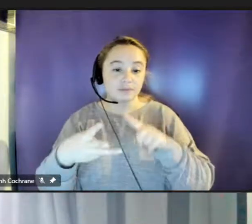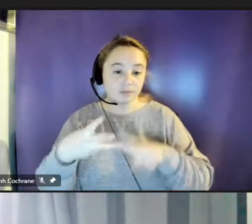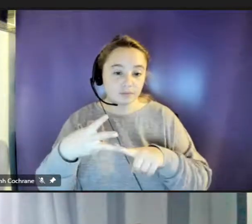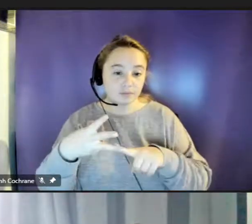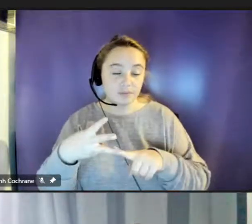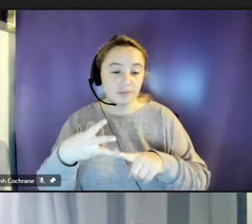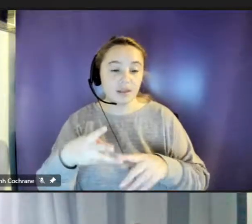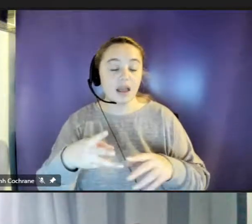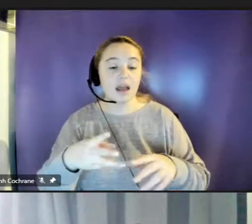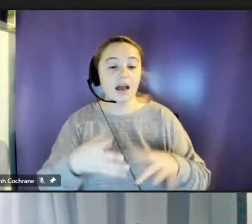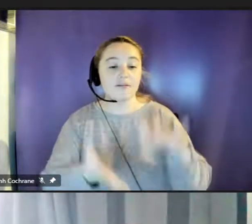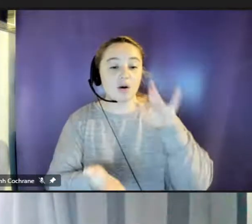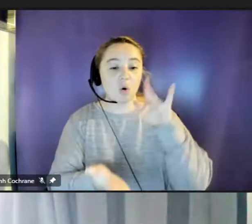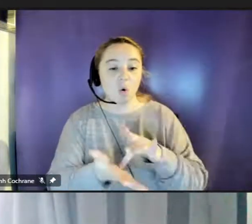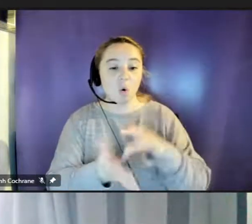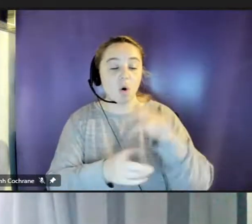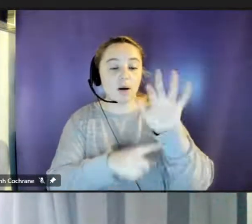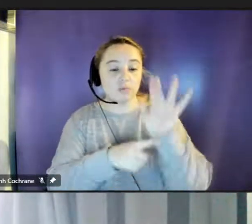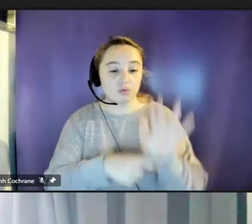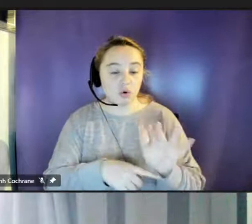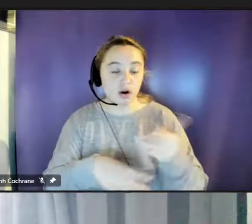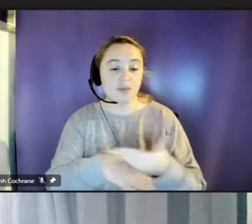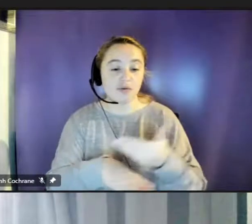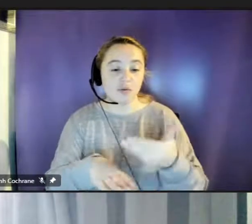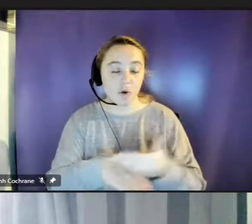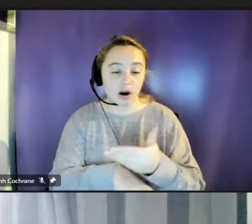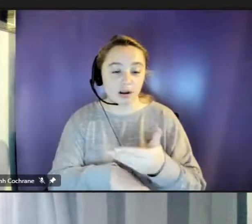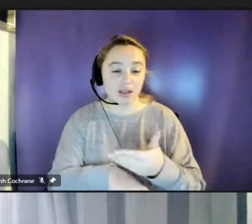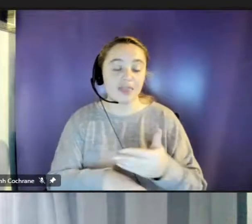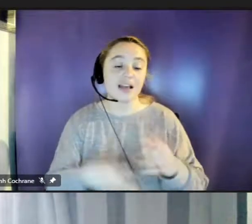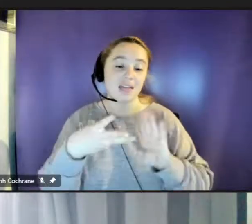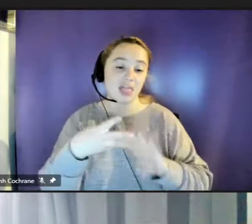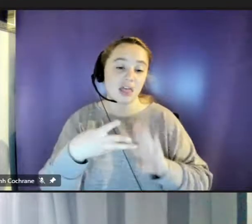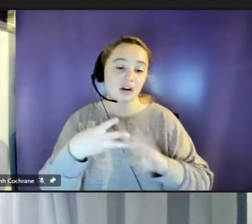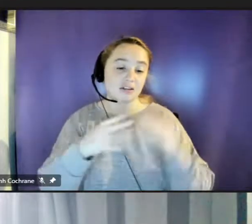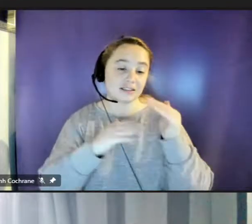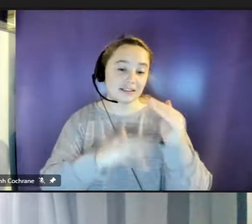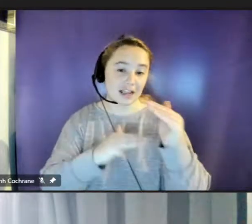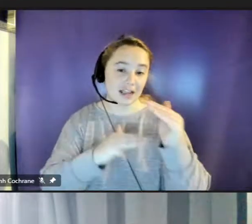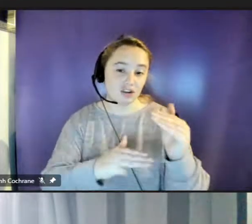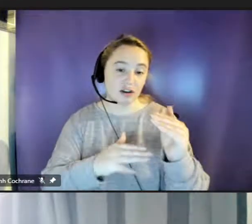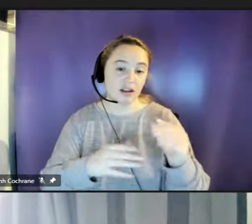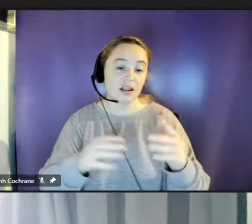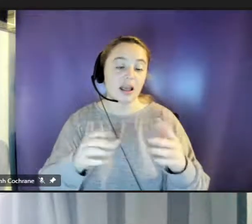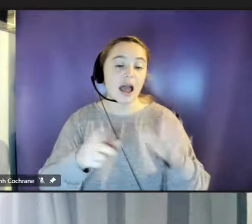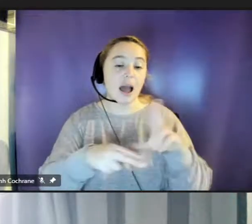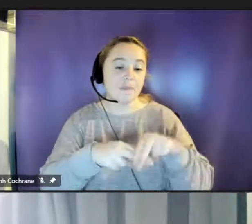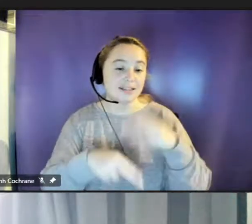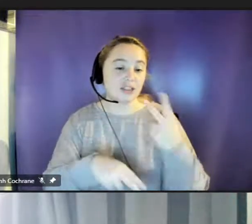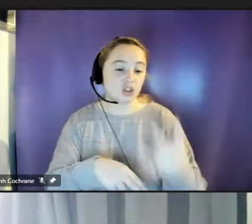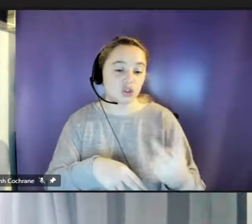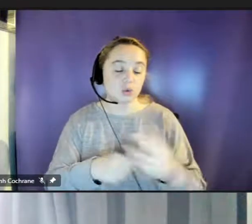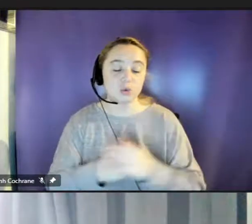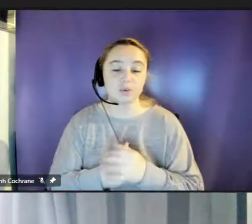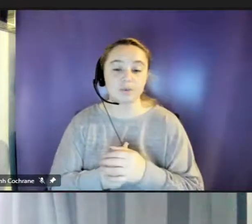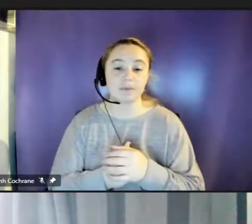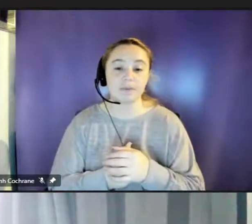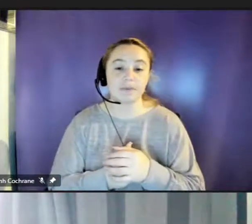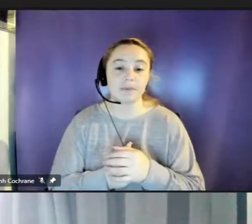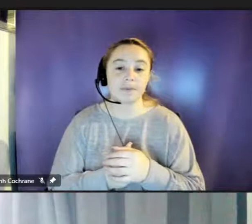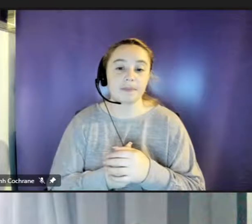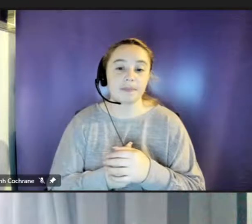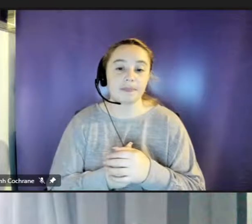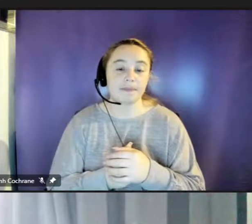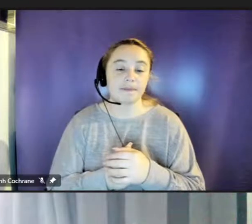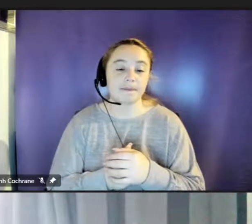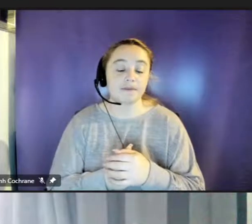got the core programme of work, and that's the third section in the audit plan that's set out at Appendix 2. And in terms of the